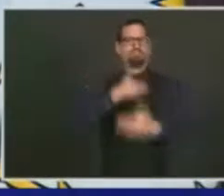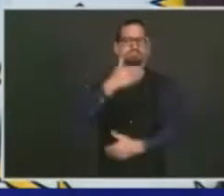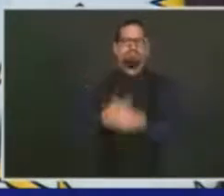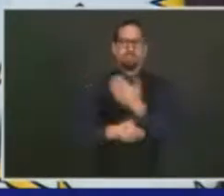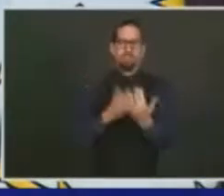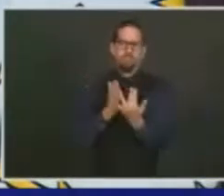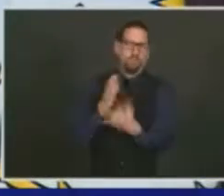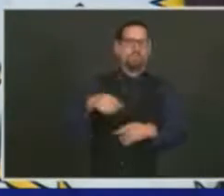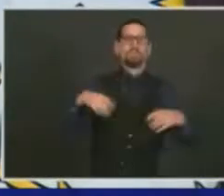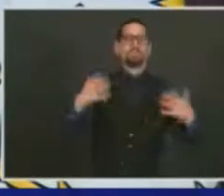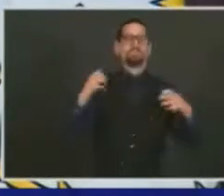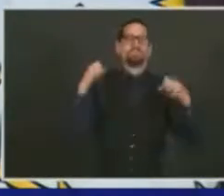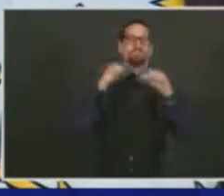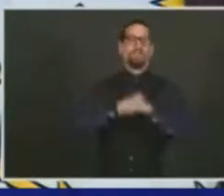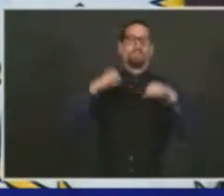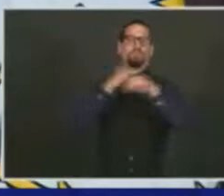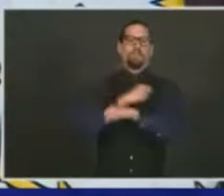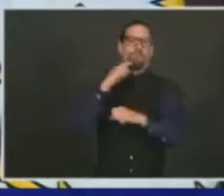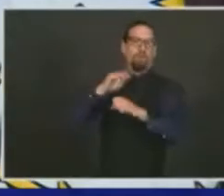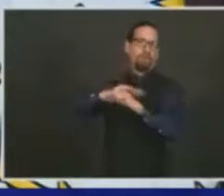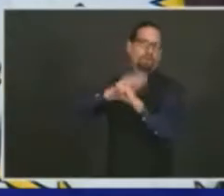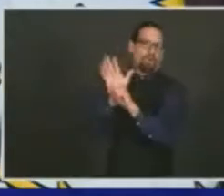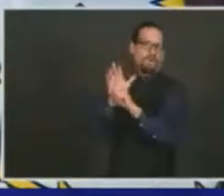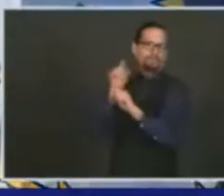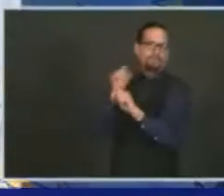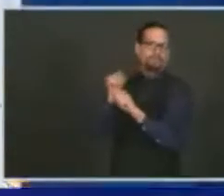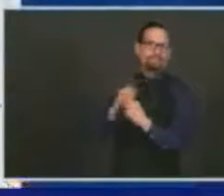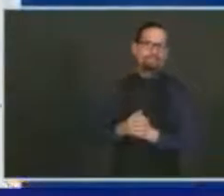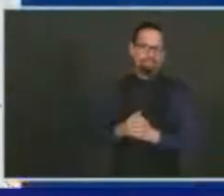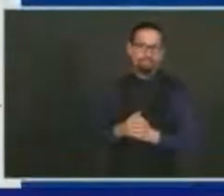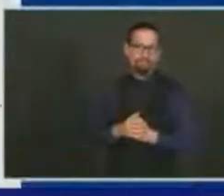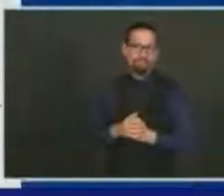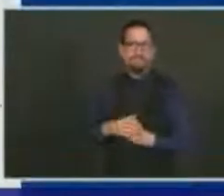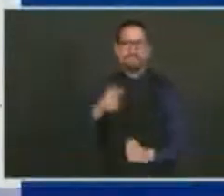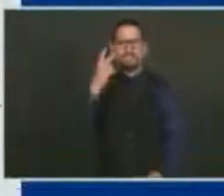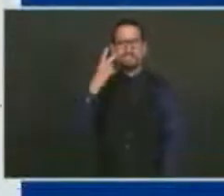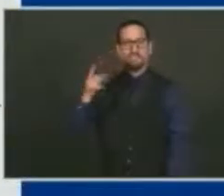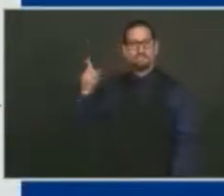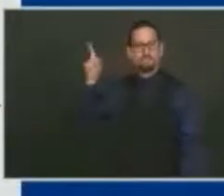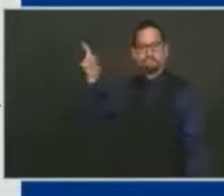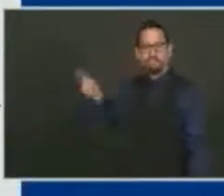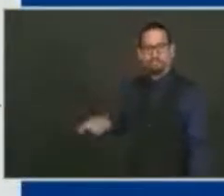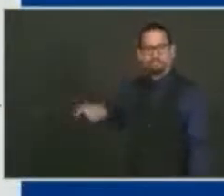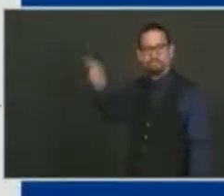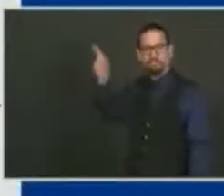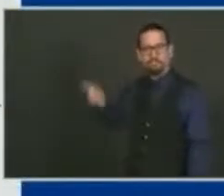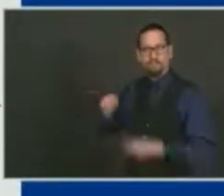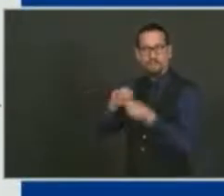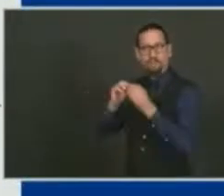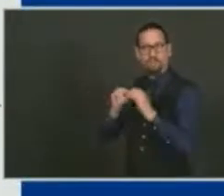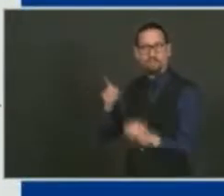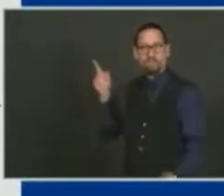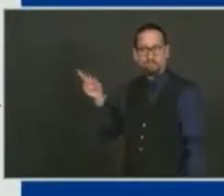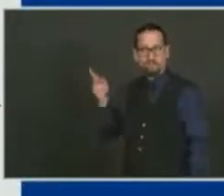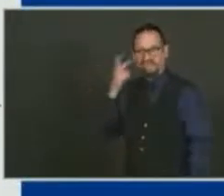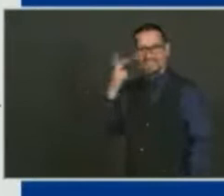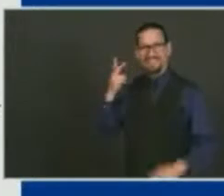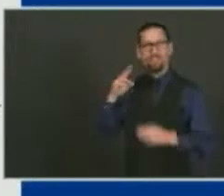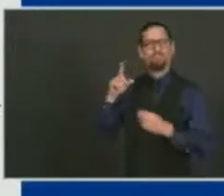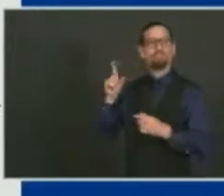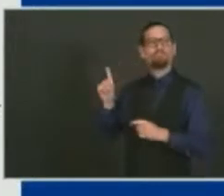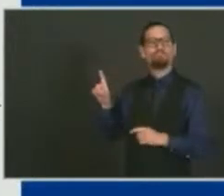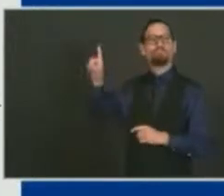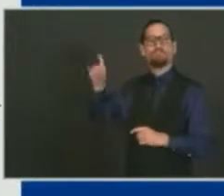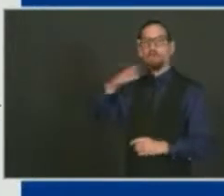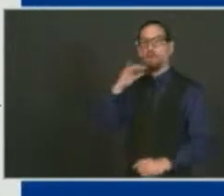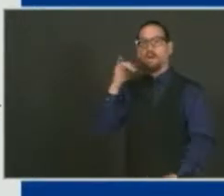testing. You can see the weekly trend data and see the arrows on the right-hand side. All the